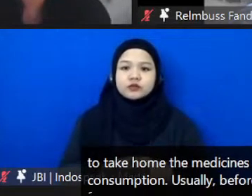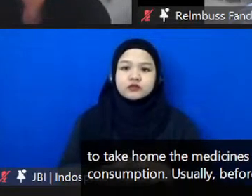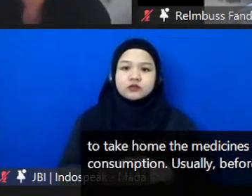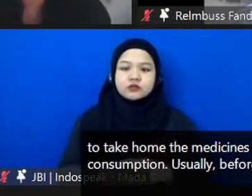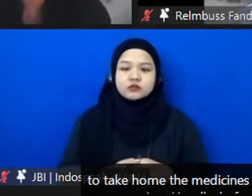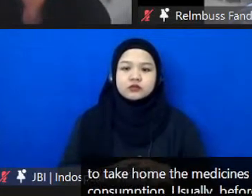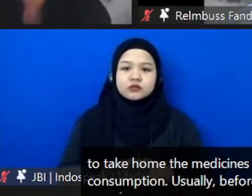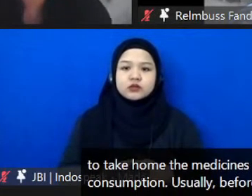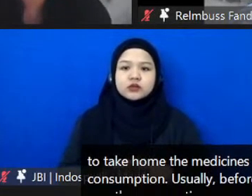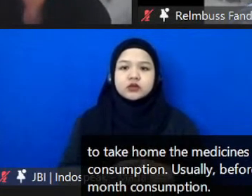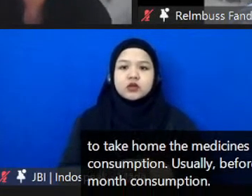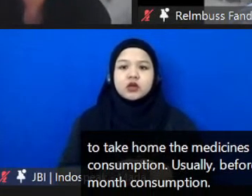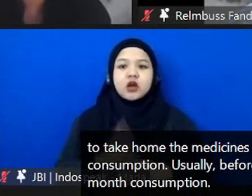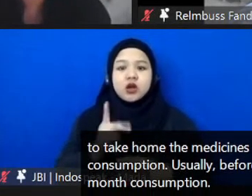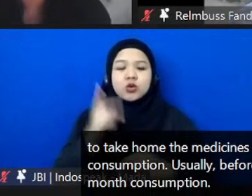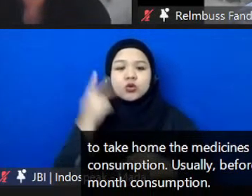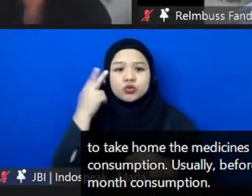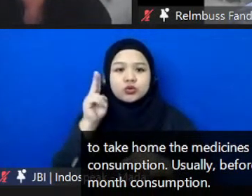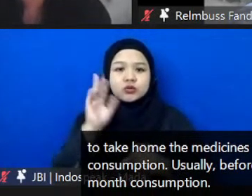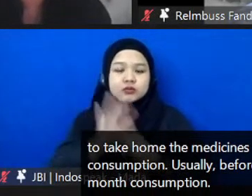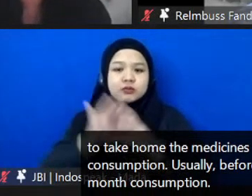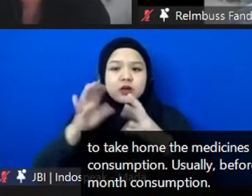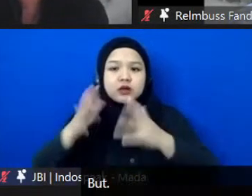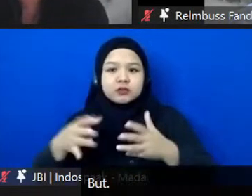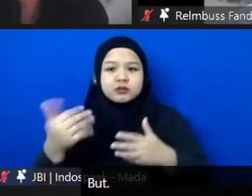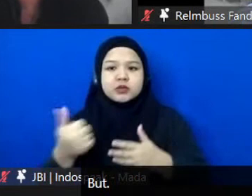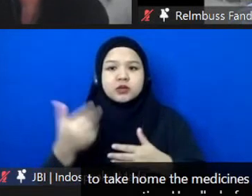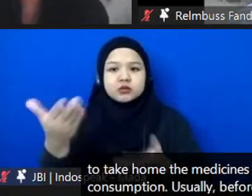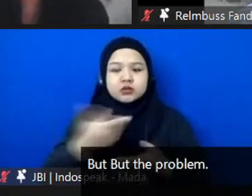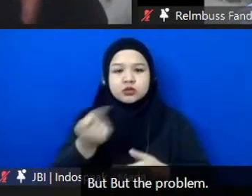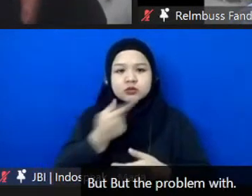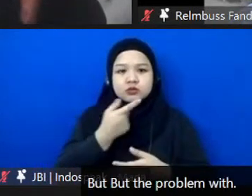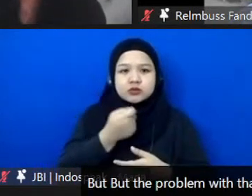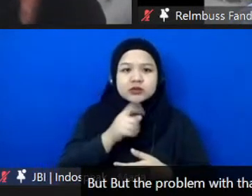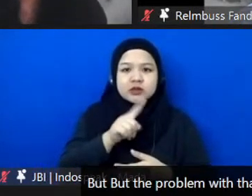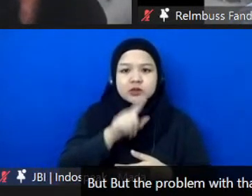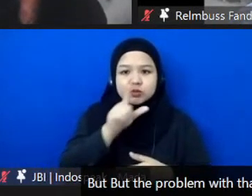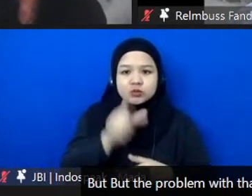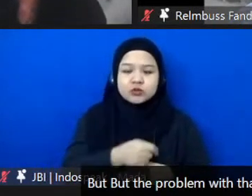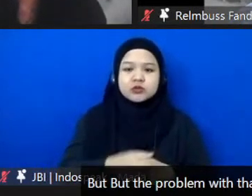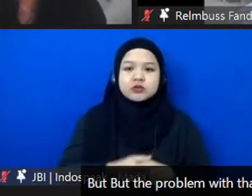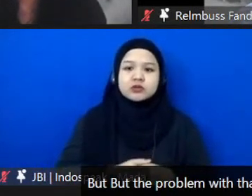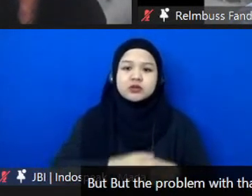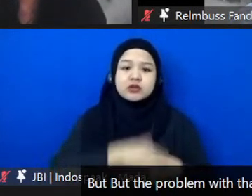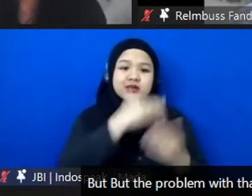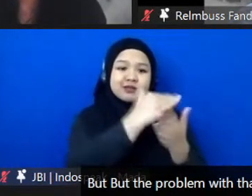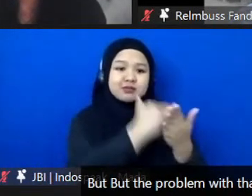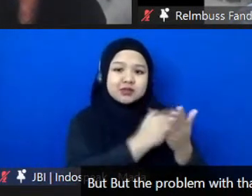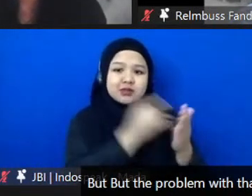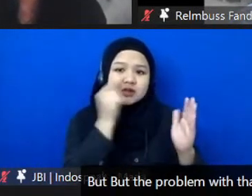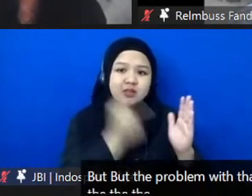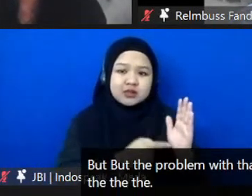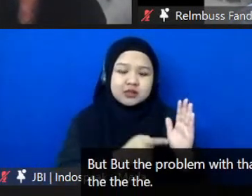month consumption. But the problem with that policy was that in the end,